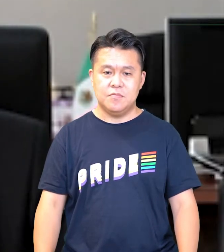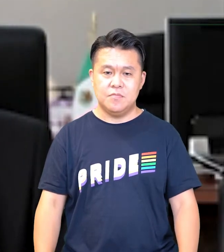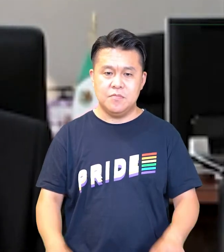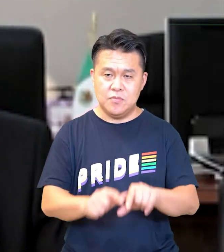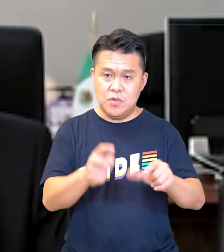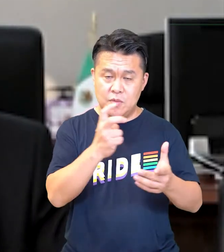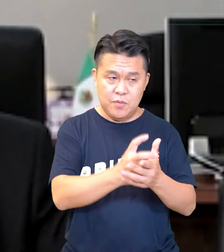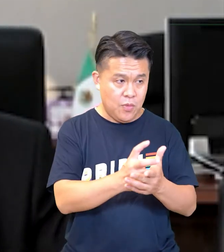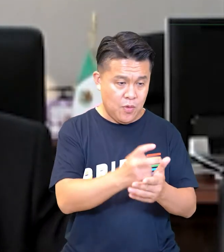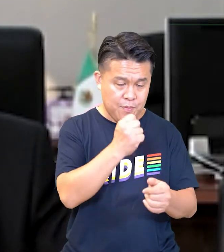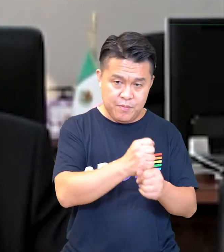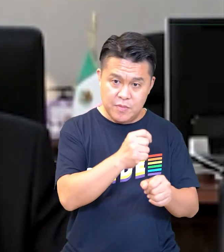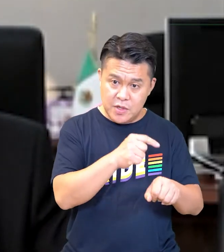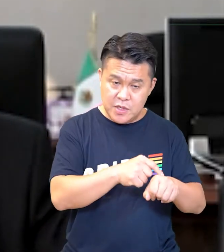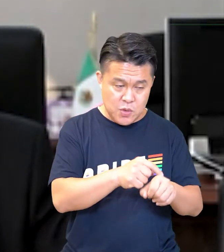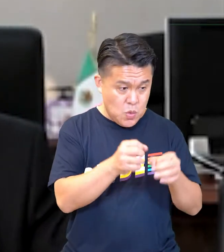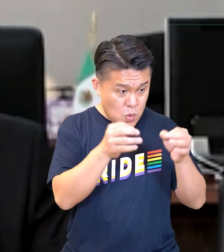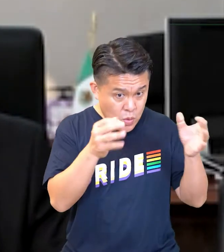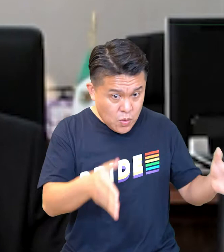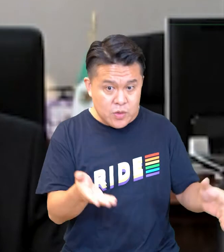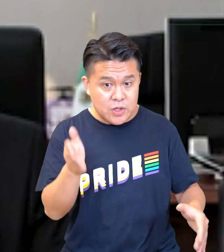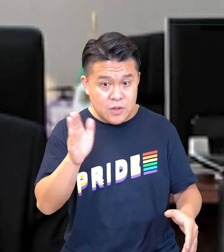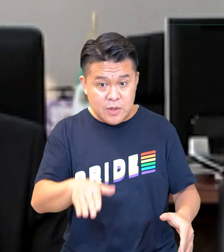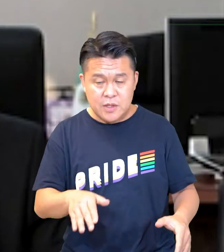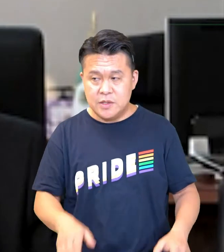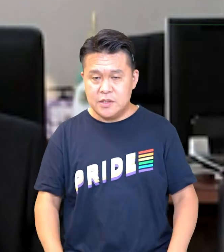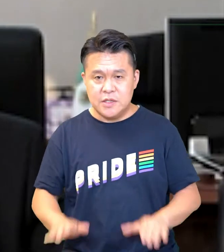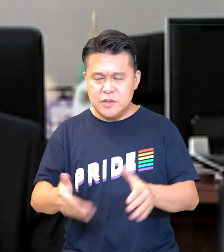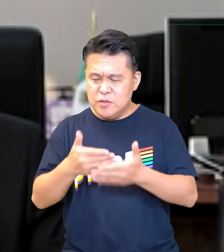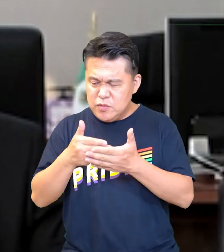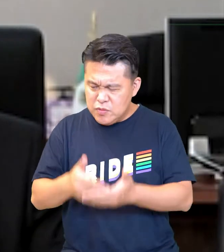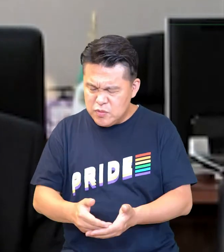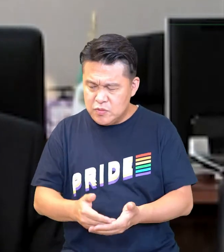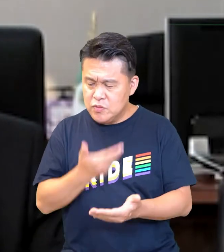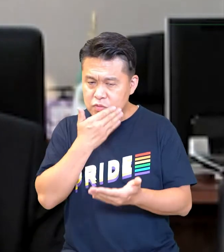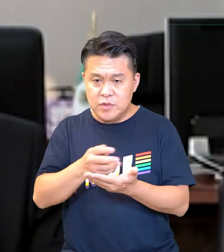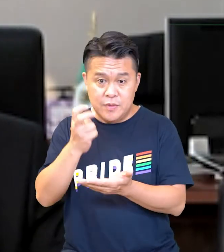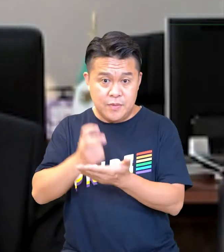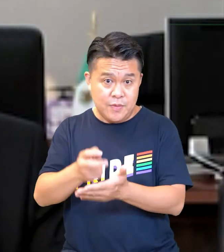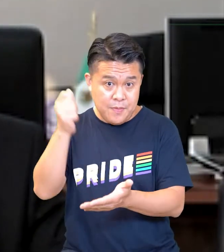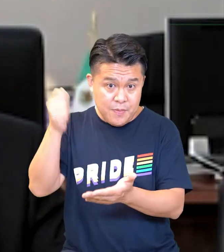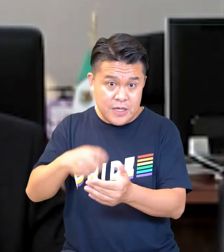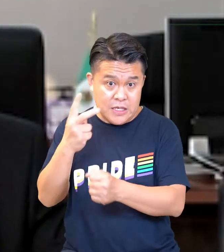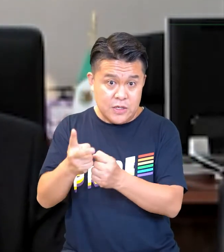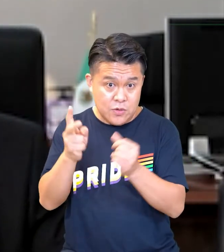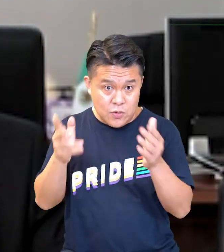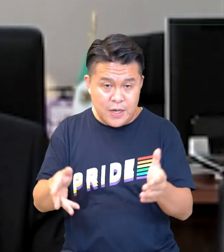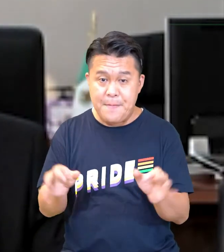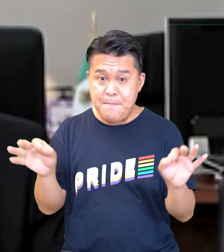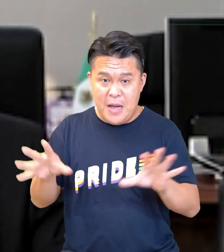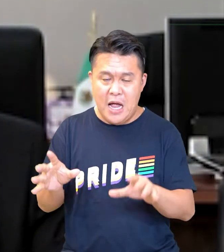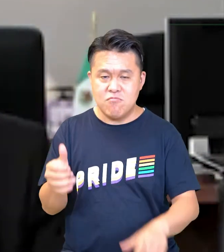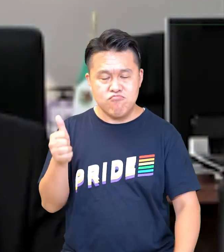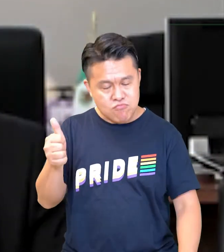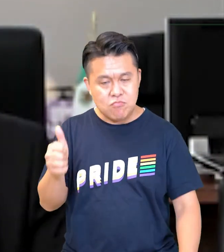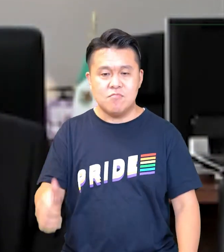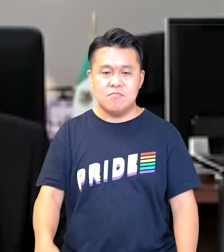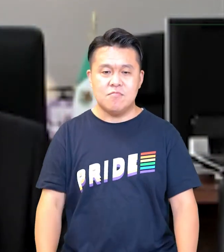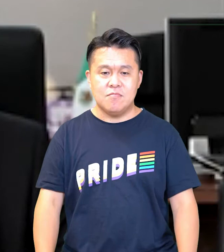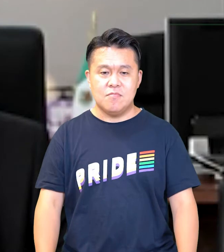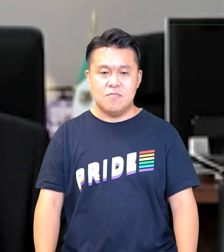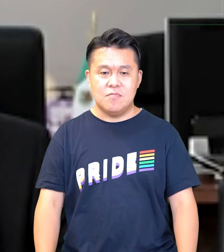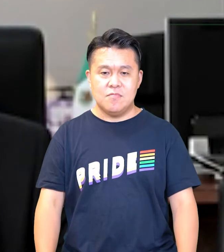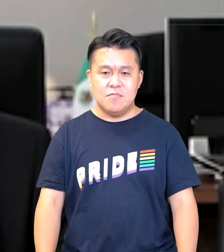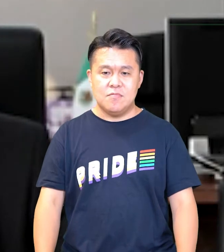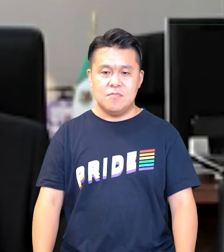2 years is very quick when we're talking about such an important and